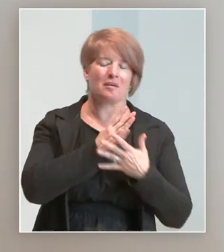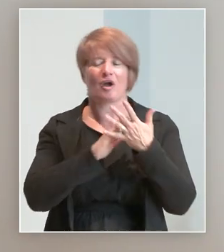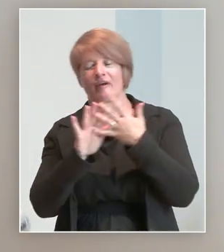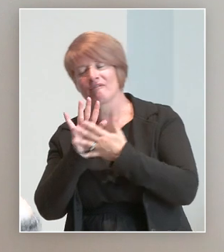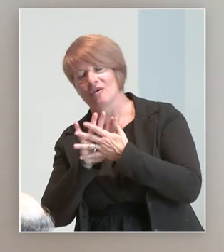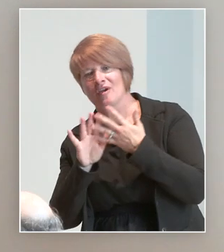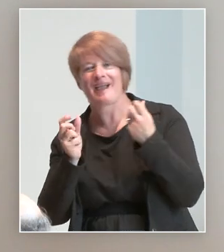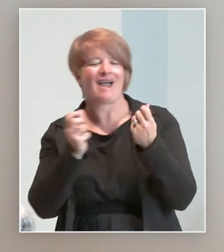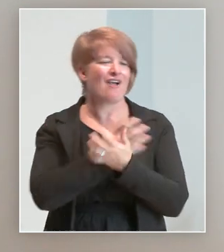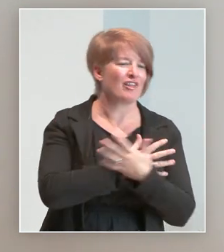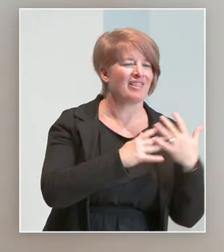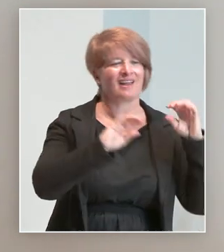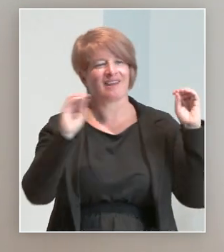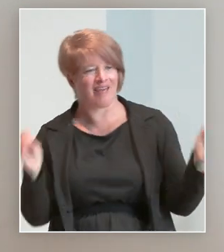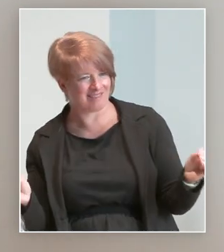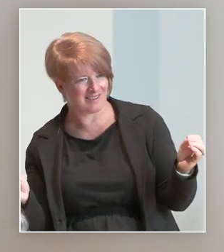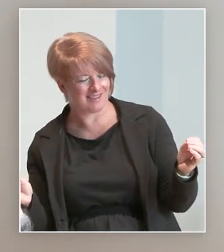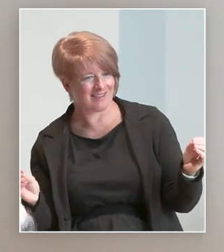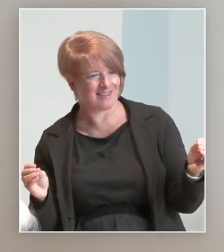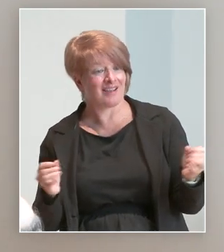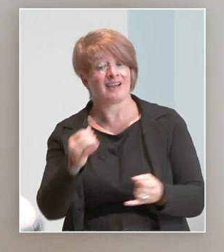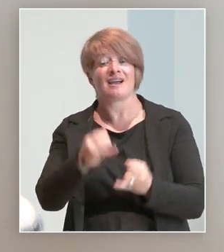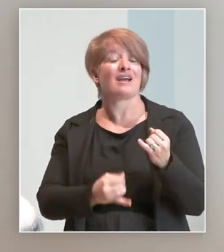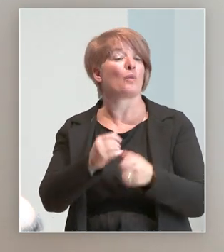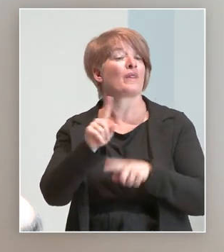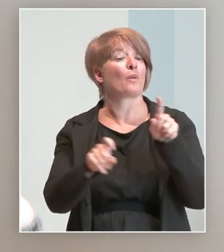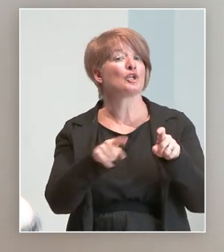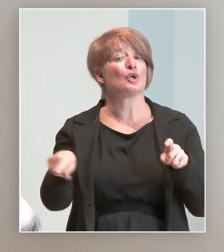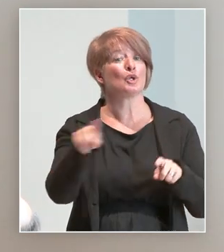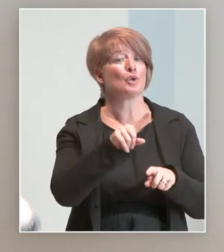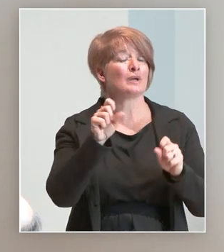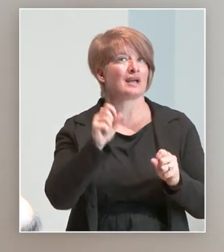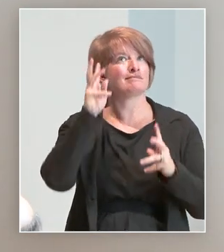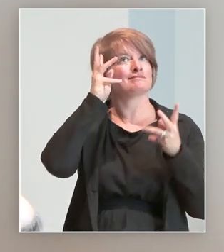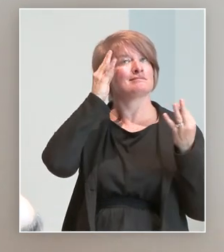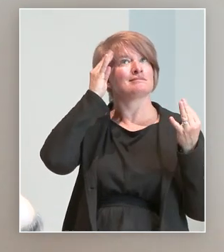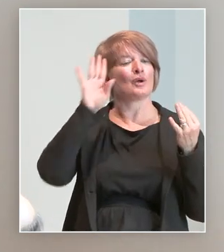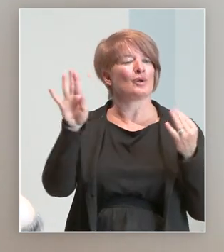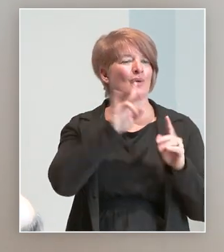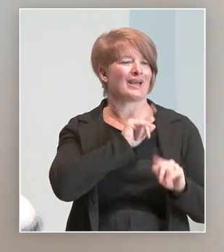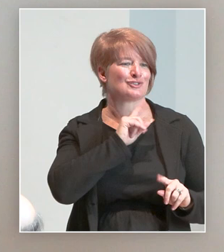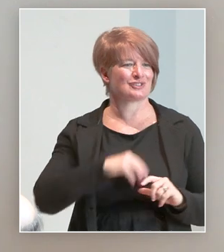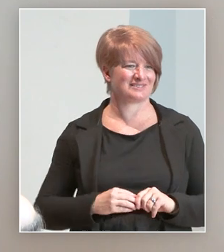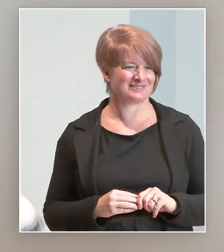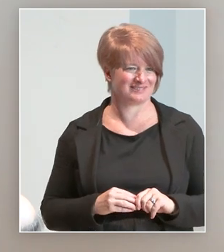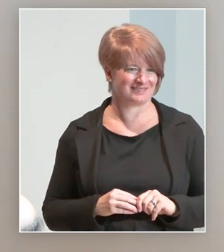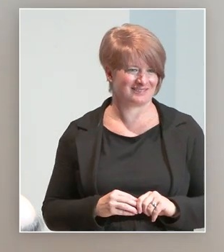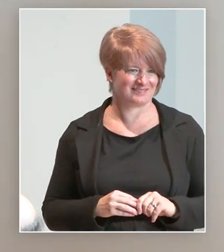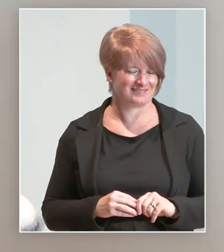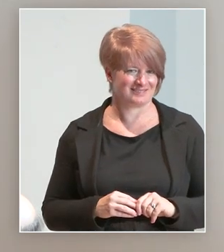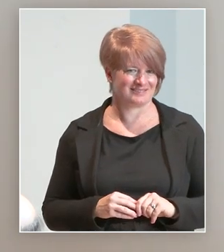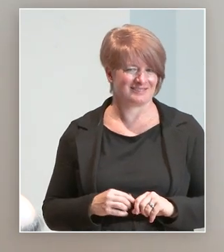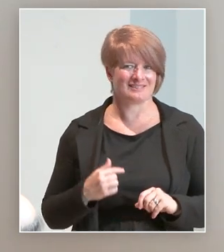those things, I'll end with the questions. You can engage with your own answers. I would also like to